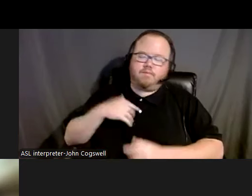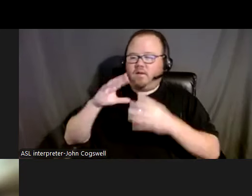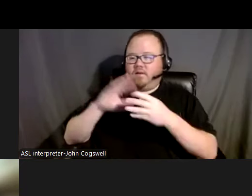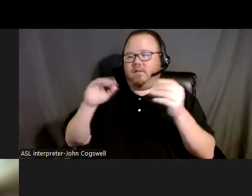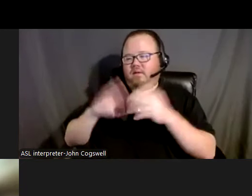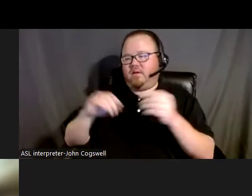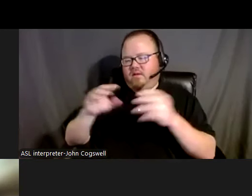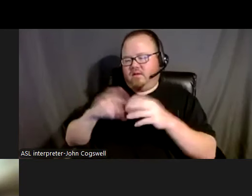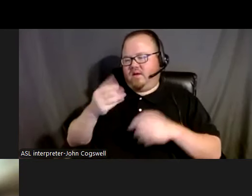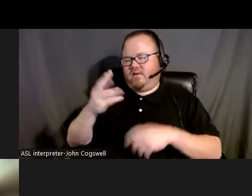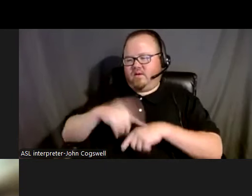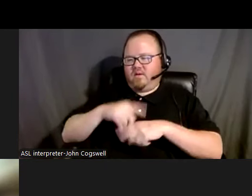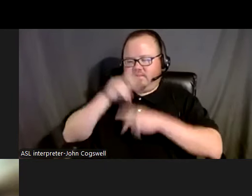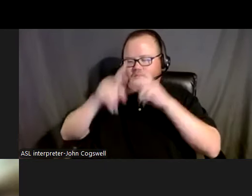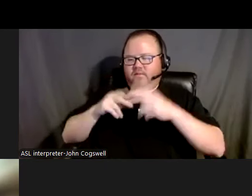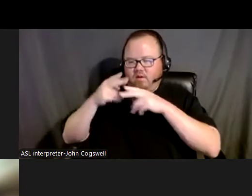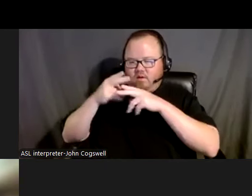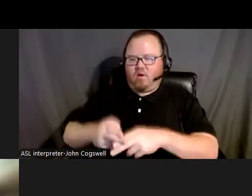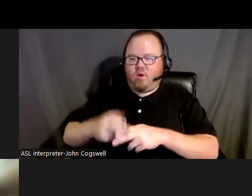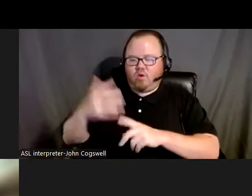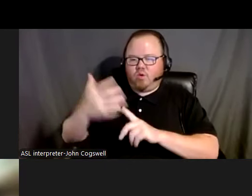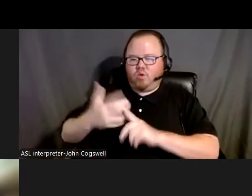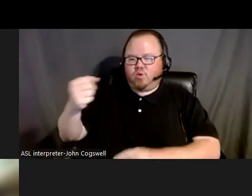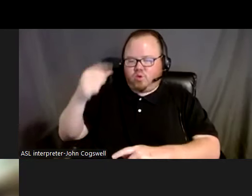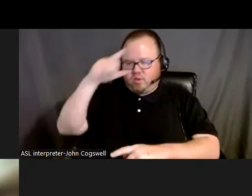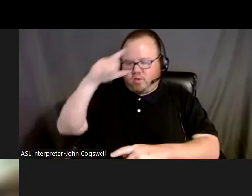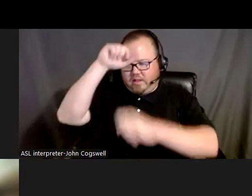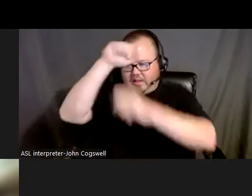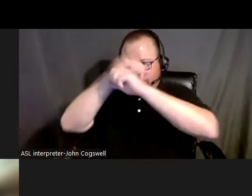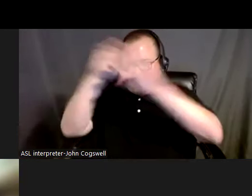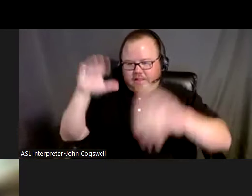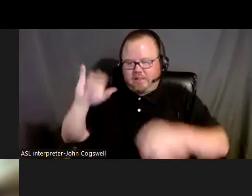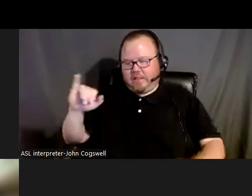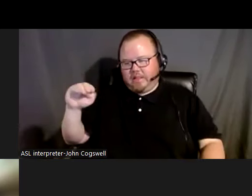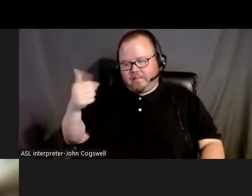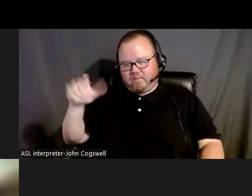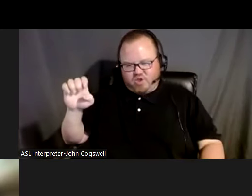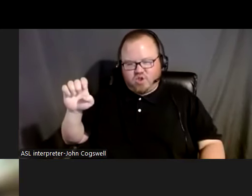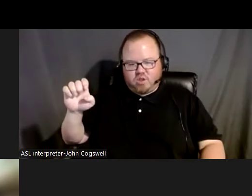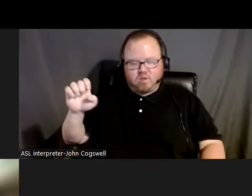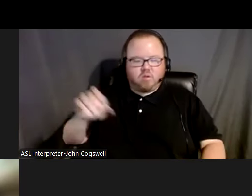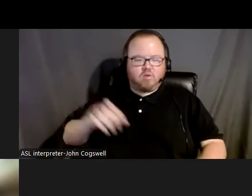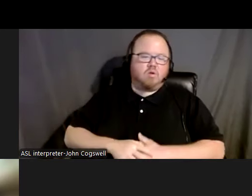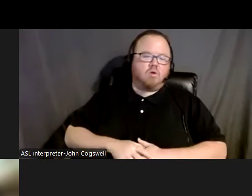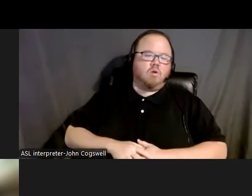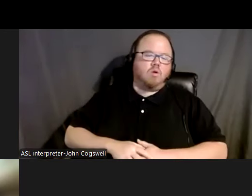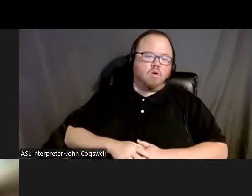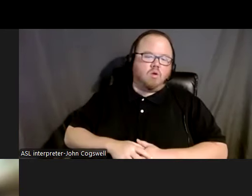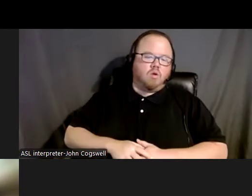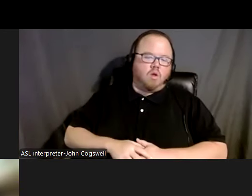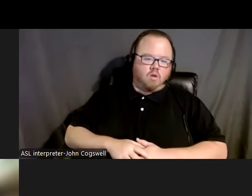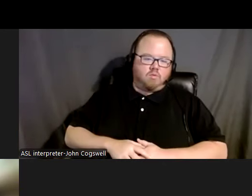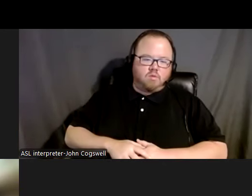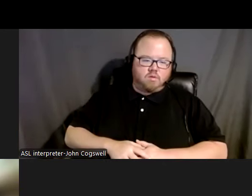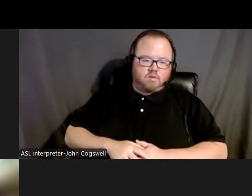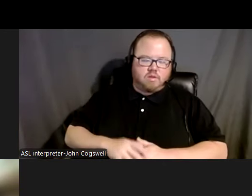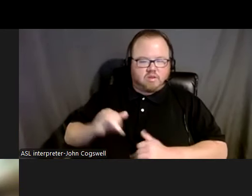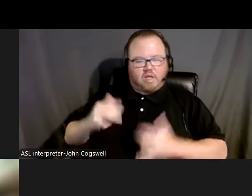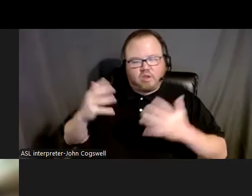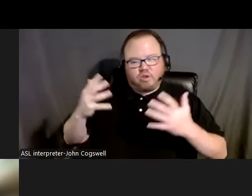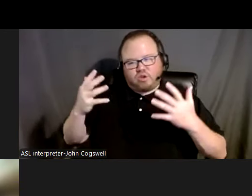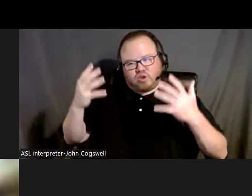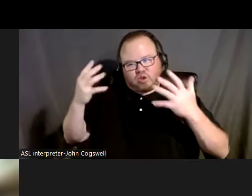have what is typically called a suicide image, or by Dr. Mike Nessis it is. And it's kind of a dark place, and we're